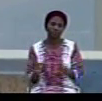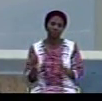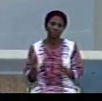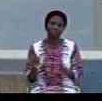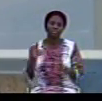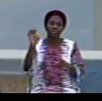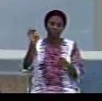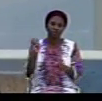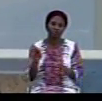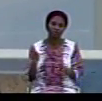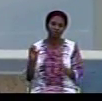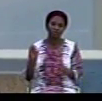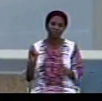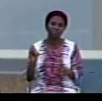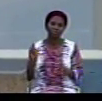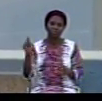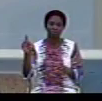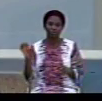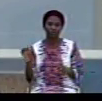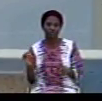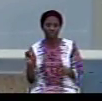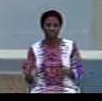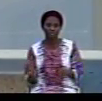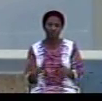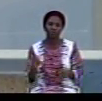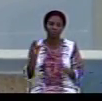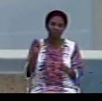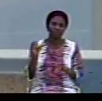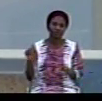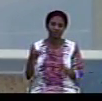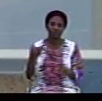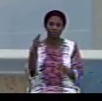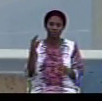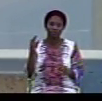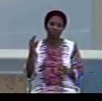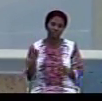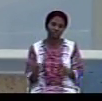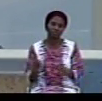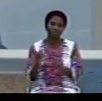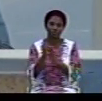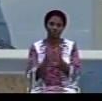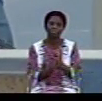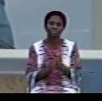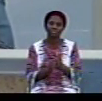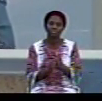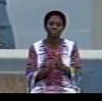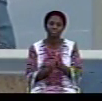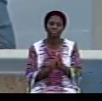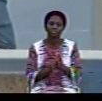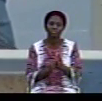State, Osun State, all of them are in the house.